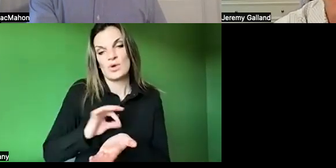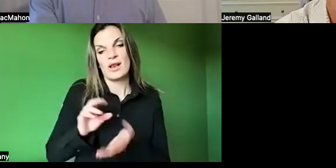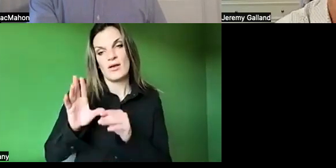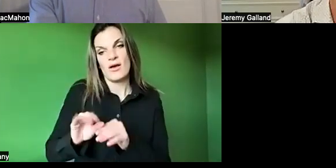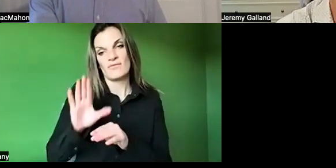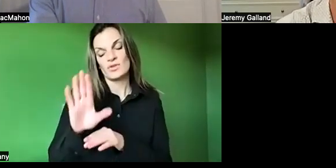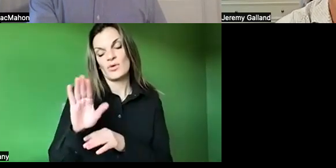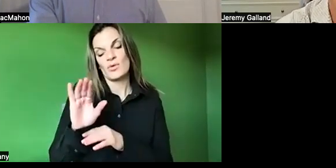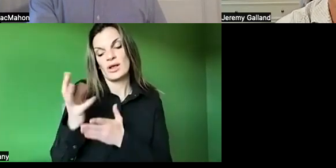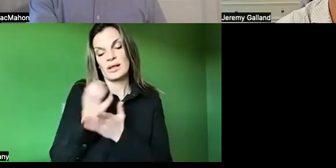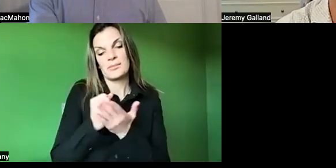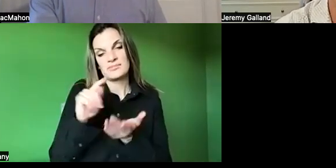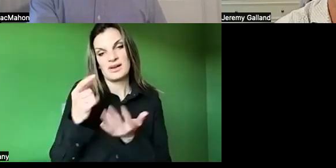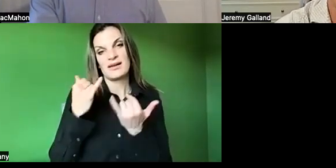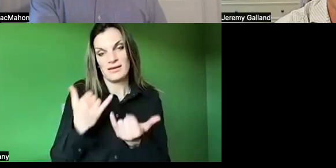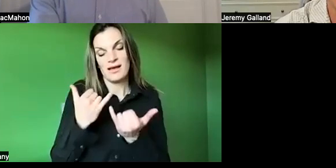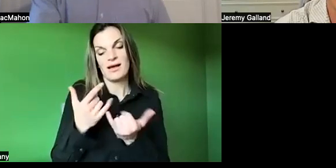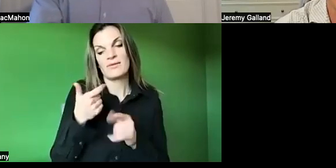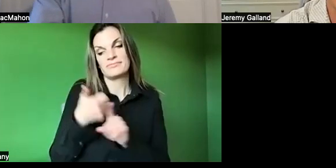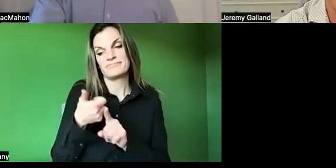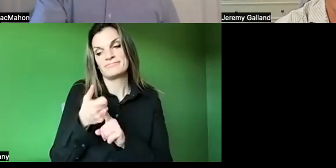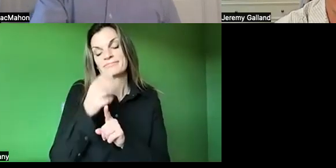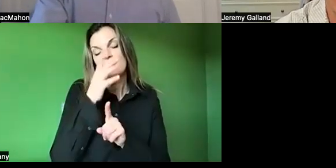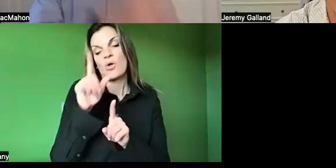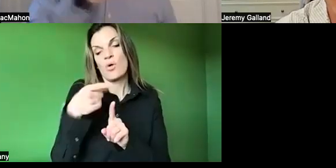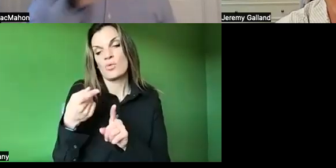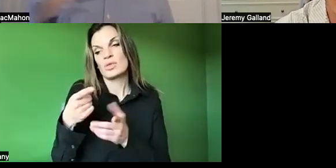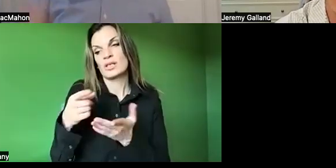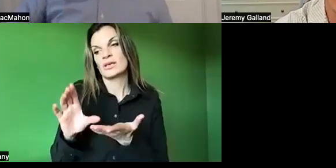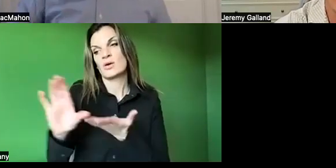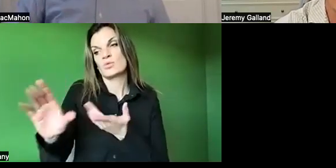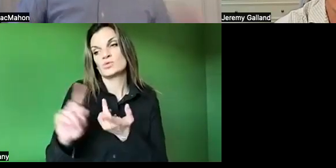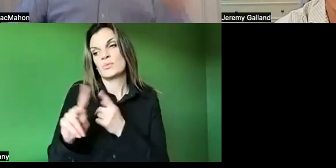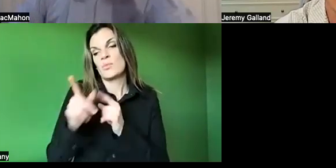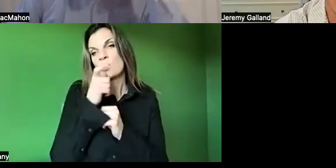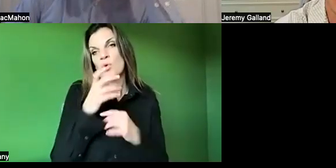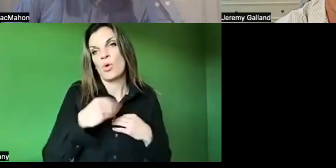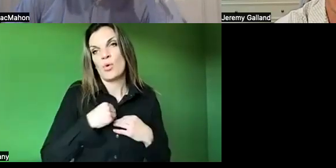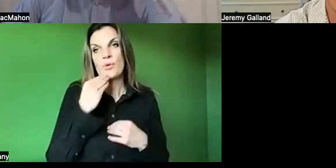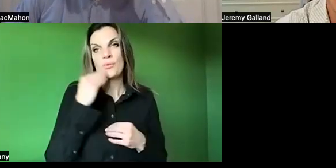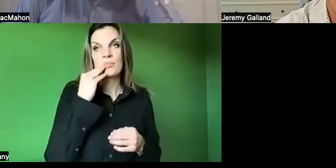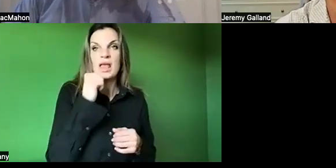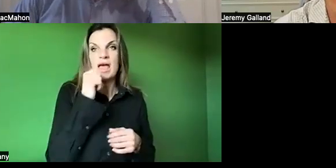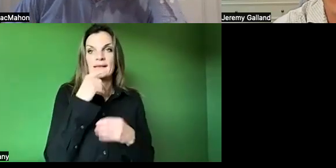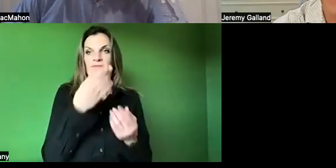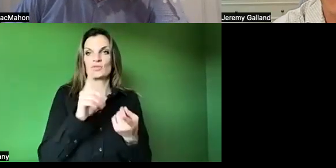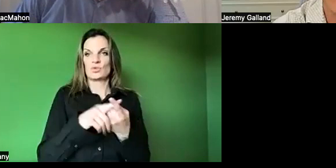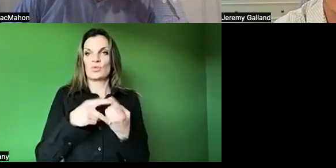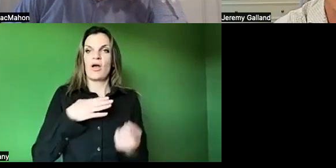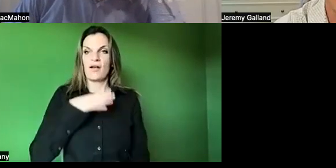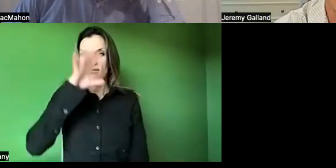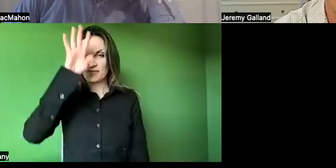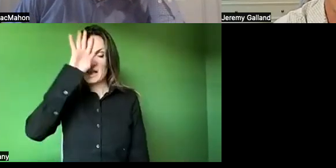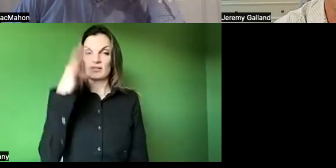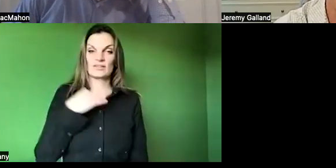tax. Now it's coming in as it's only going to go to people who own a home. It's not going to go to our volunteer firefighters. It's going to be a benefit